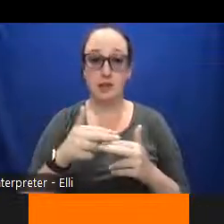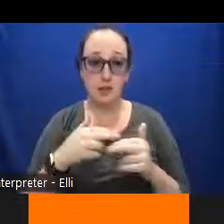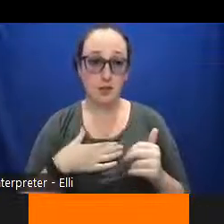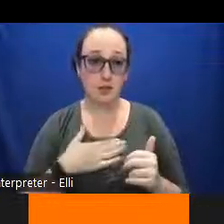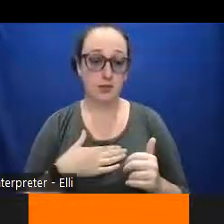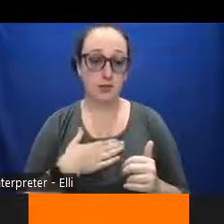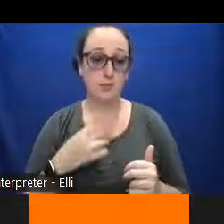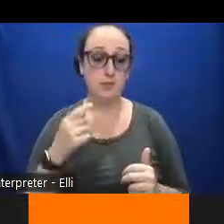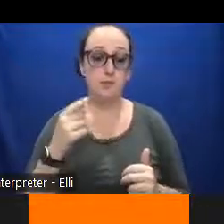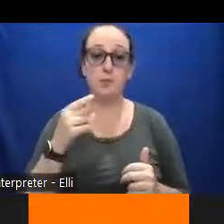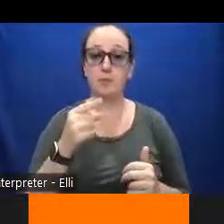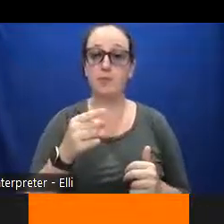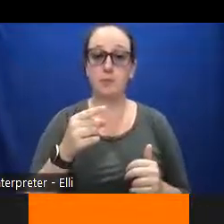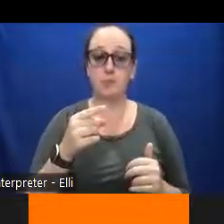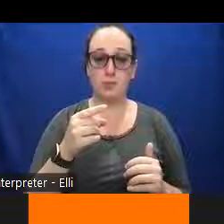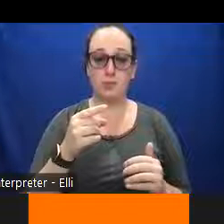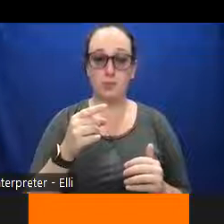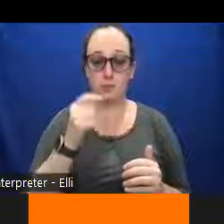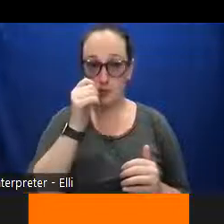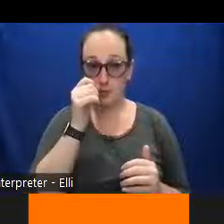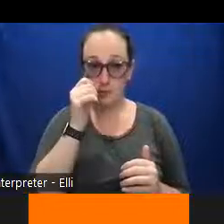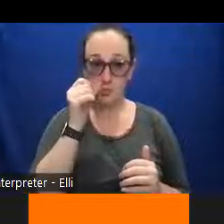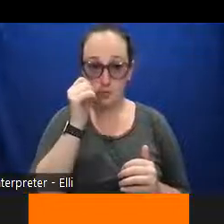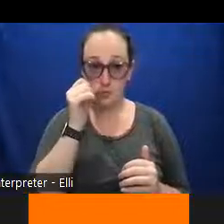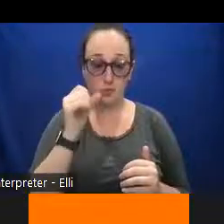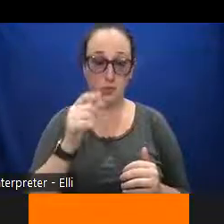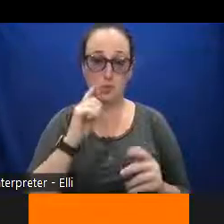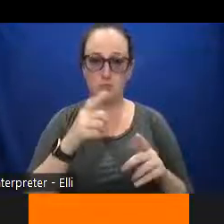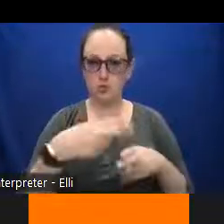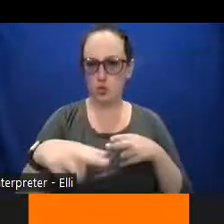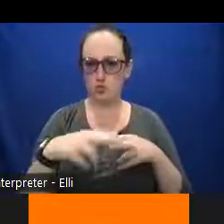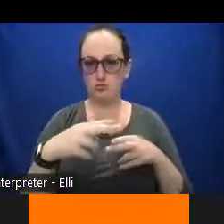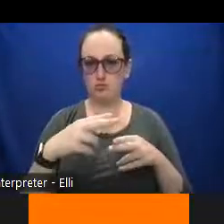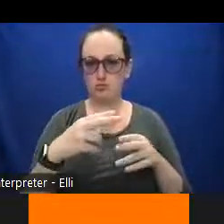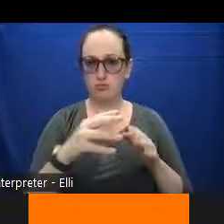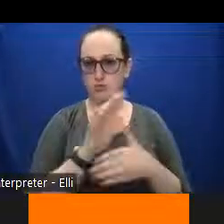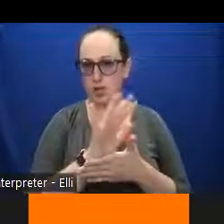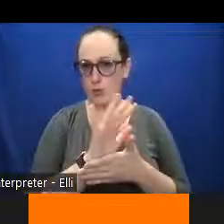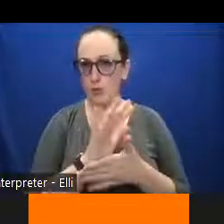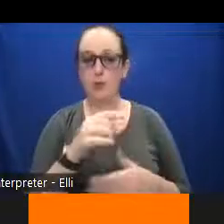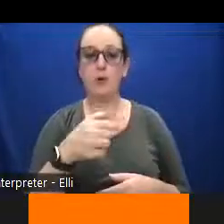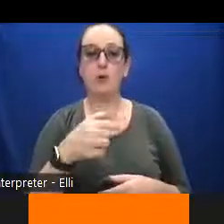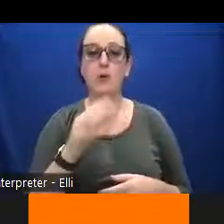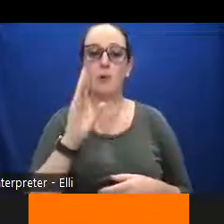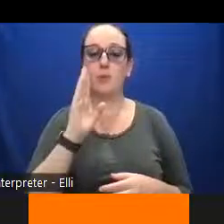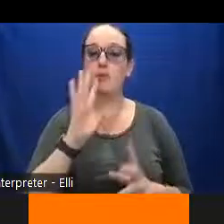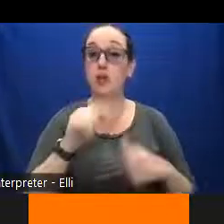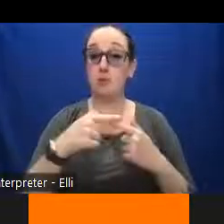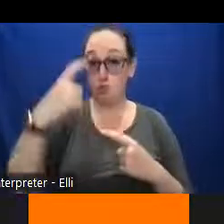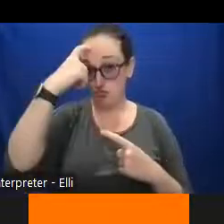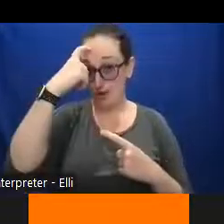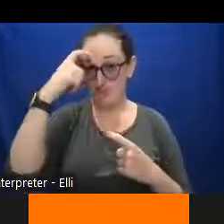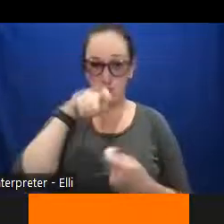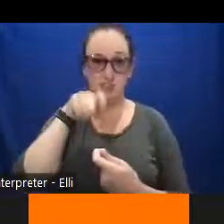next slide, and we'll just quickly watch this video that covers what's going on in your brain